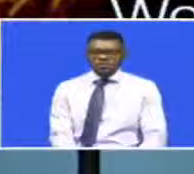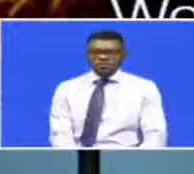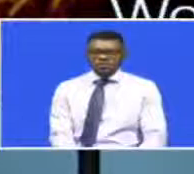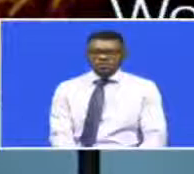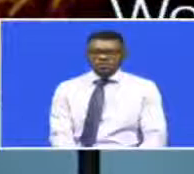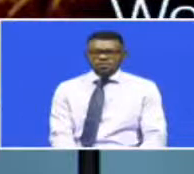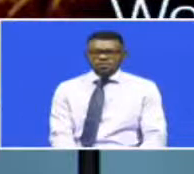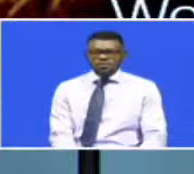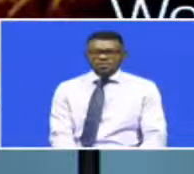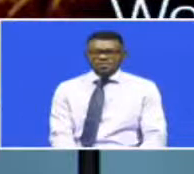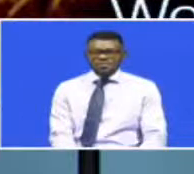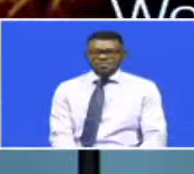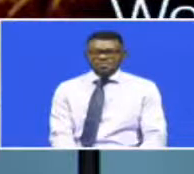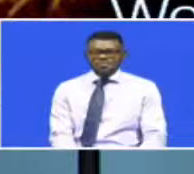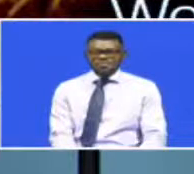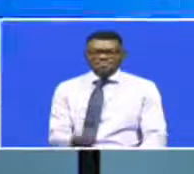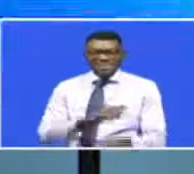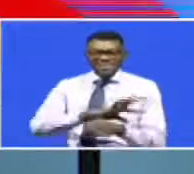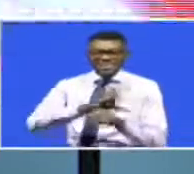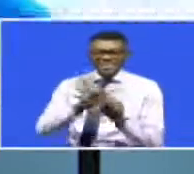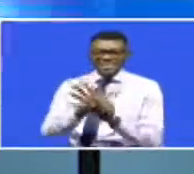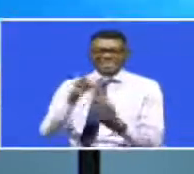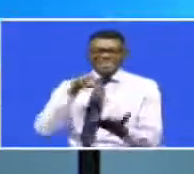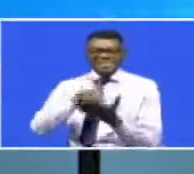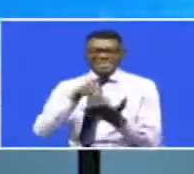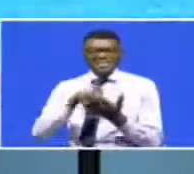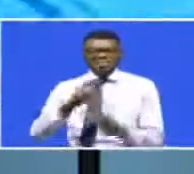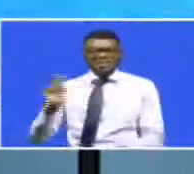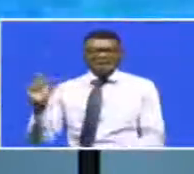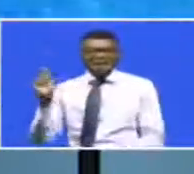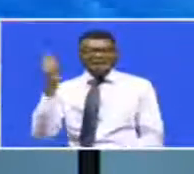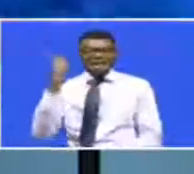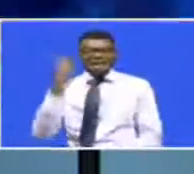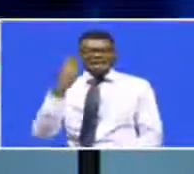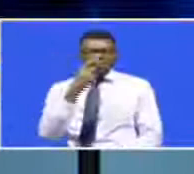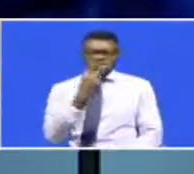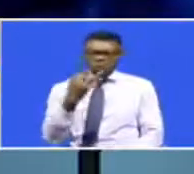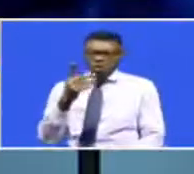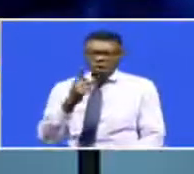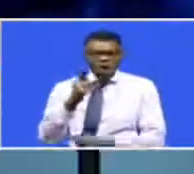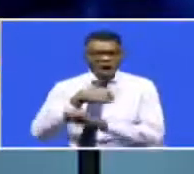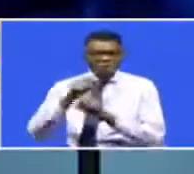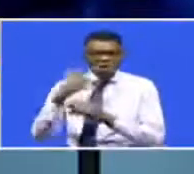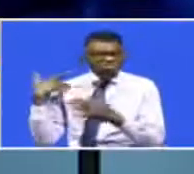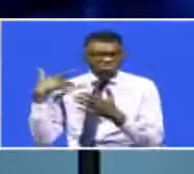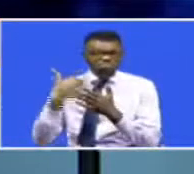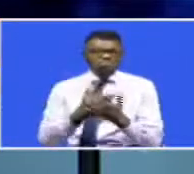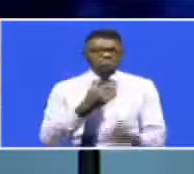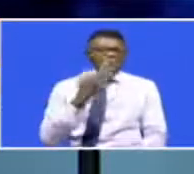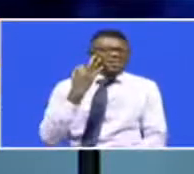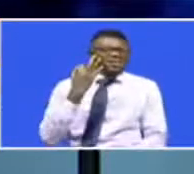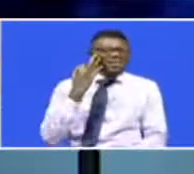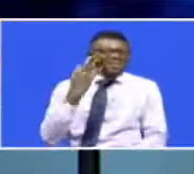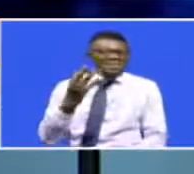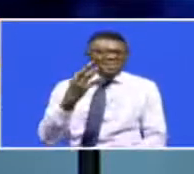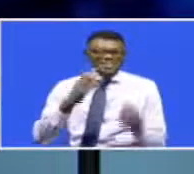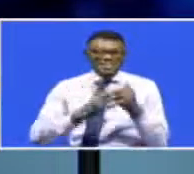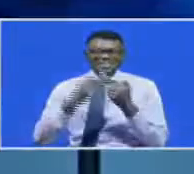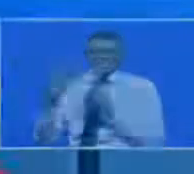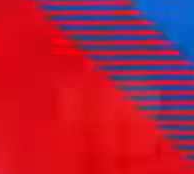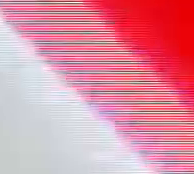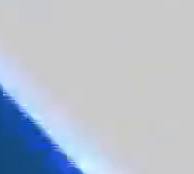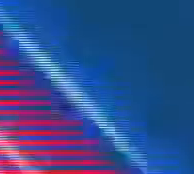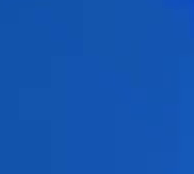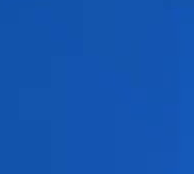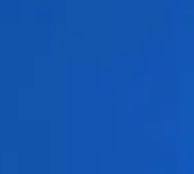Now, changing gears to the COVID-19 situation in the country, in the last 24 hours, 383 new infections have